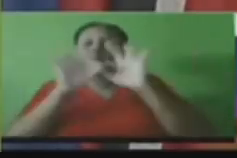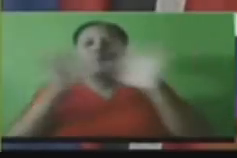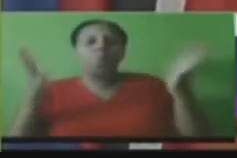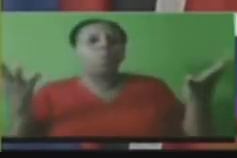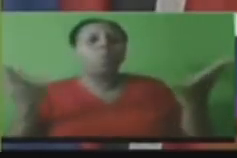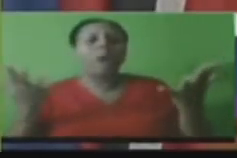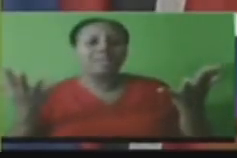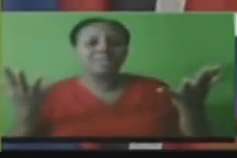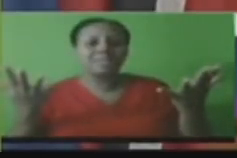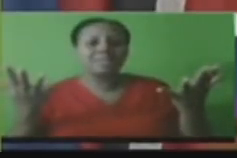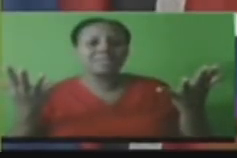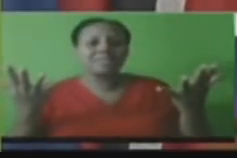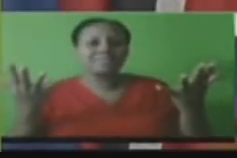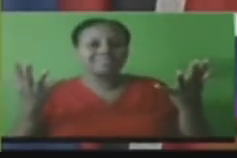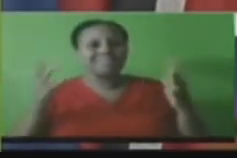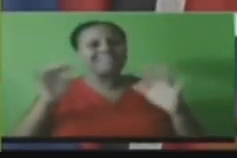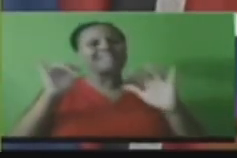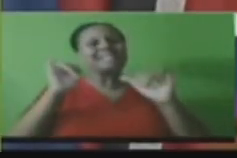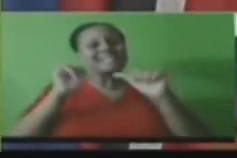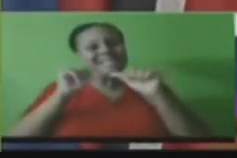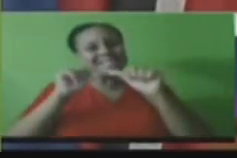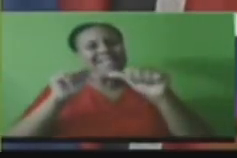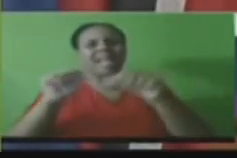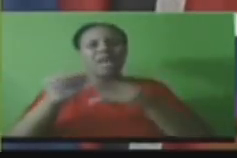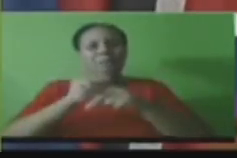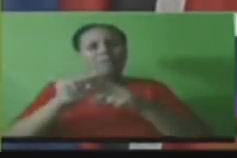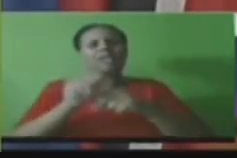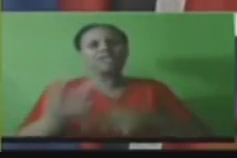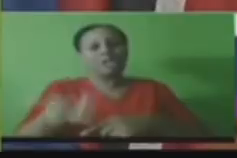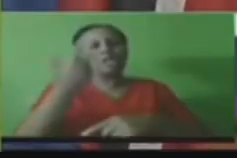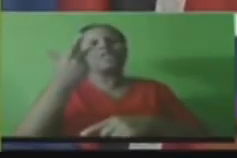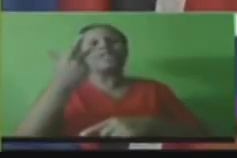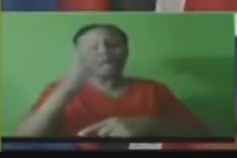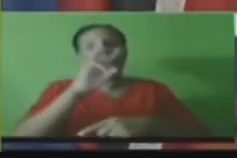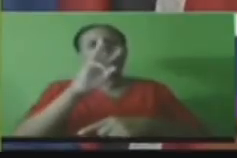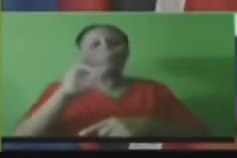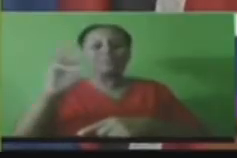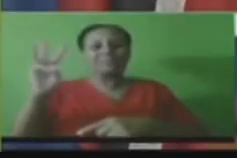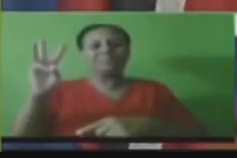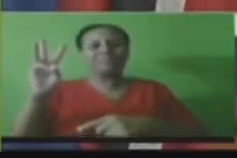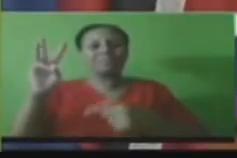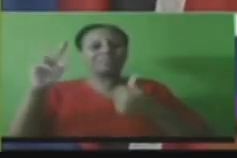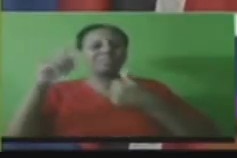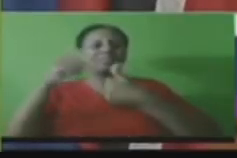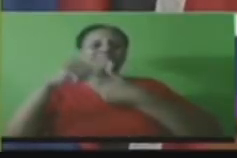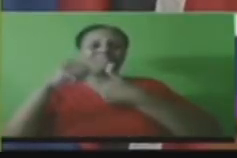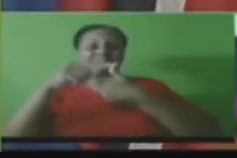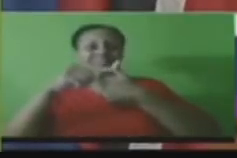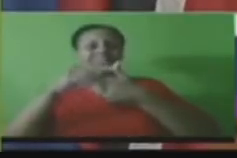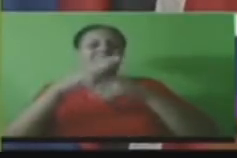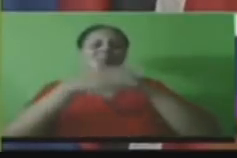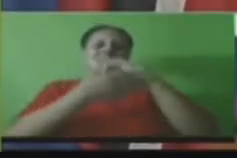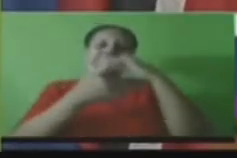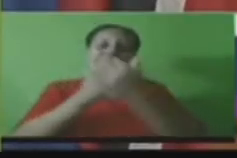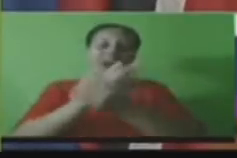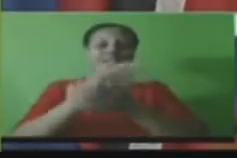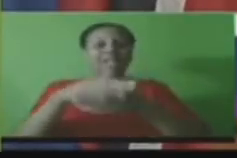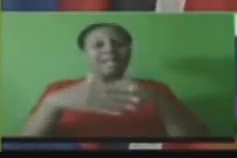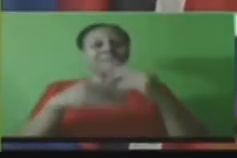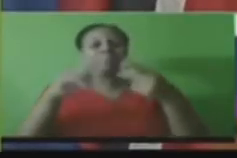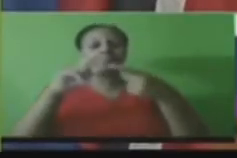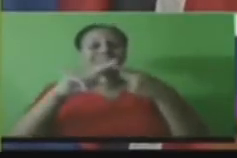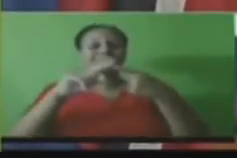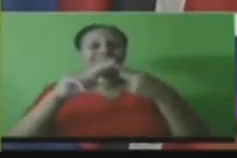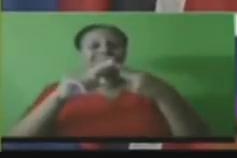second vaccine and encourage someone that you know to take your second